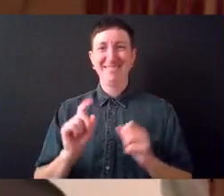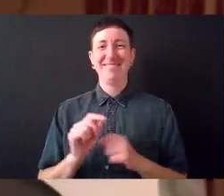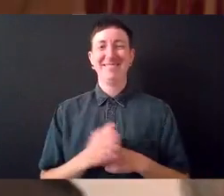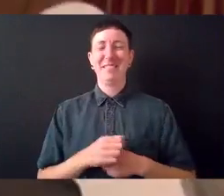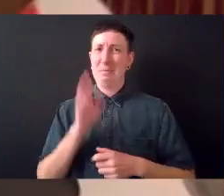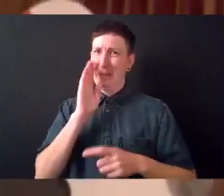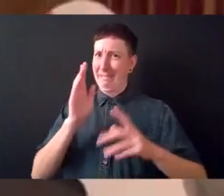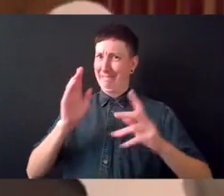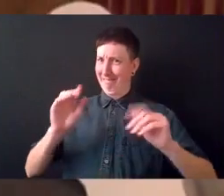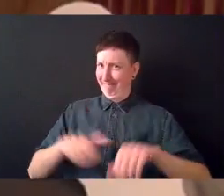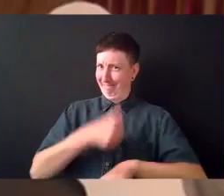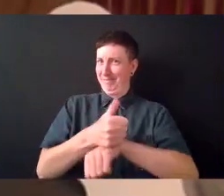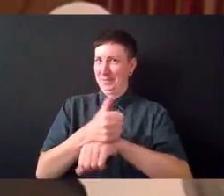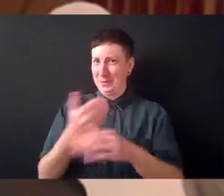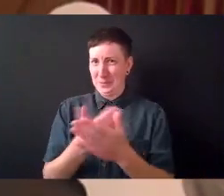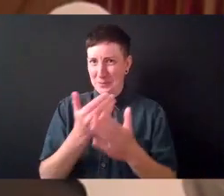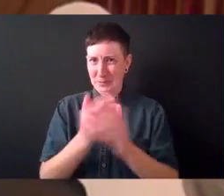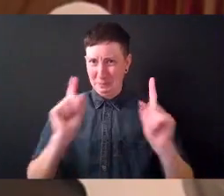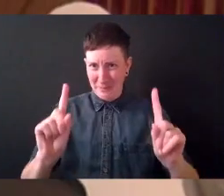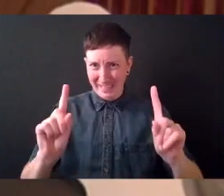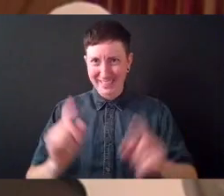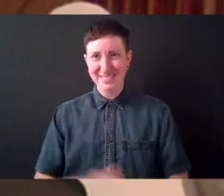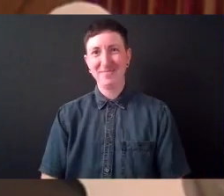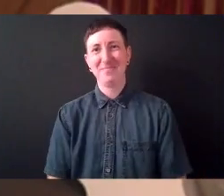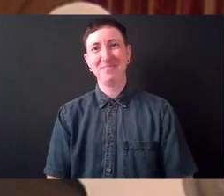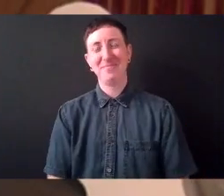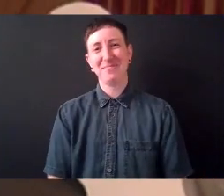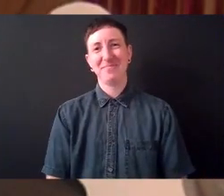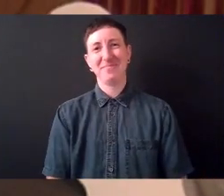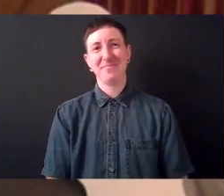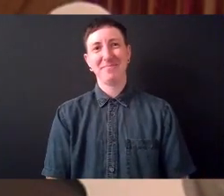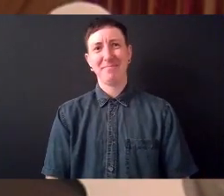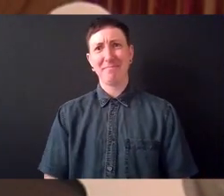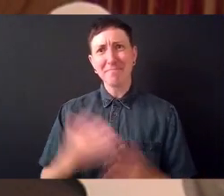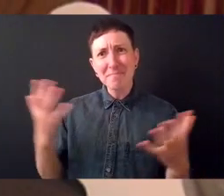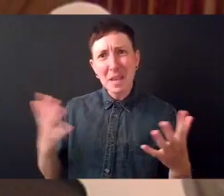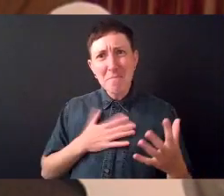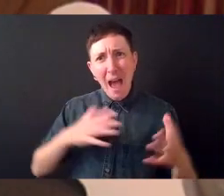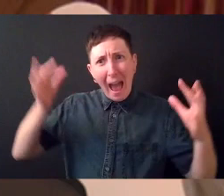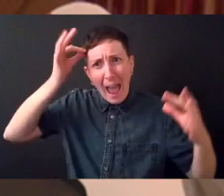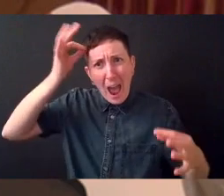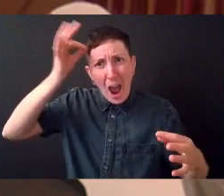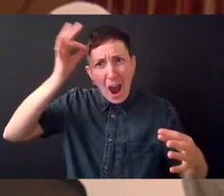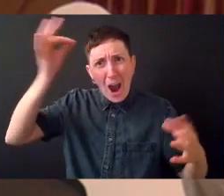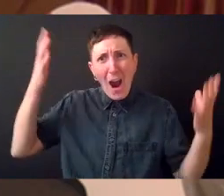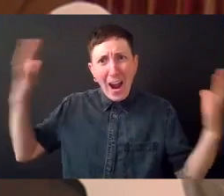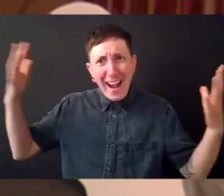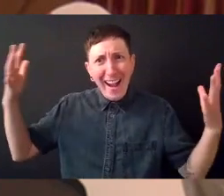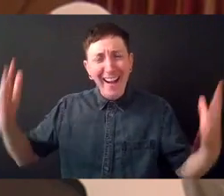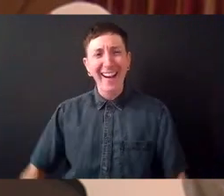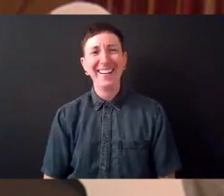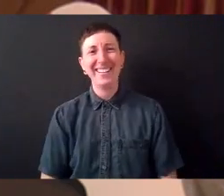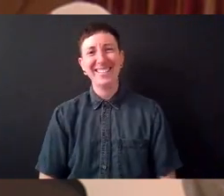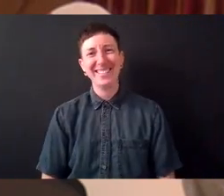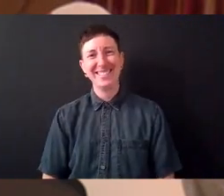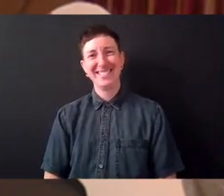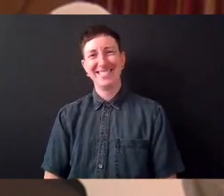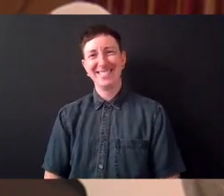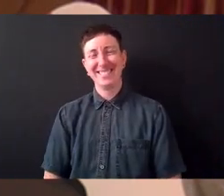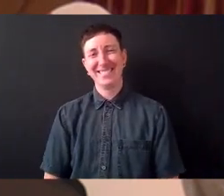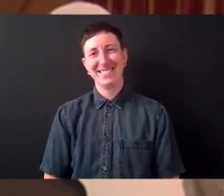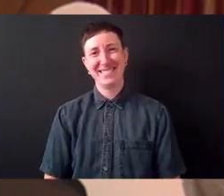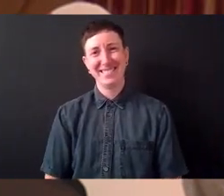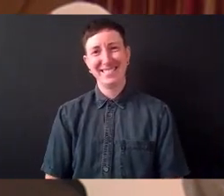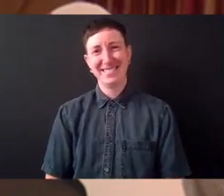here. Oh, Frutilla, get back here with my wig. That cost me good tinfoil.